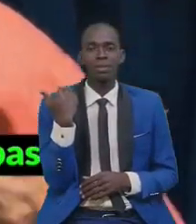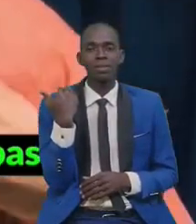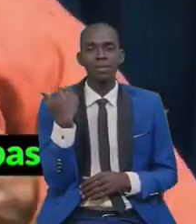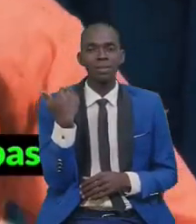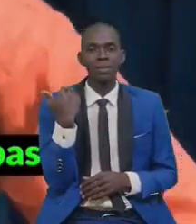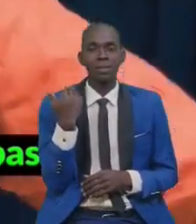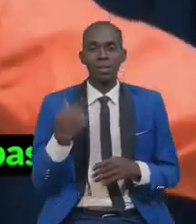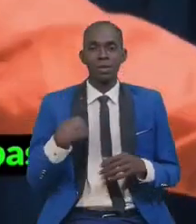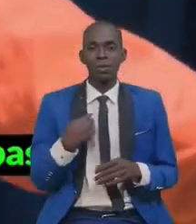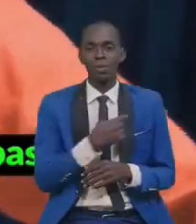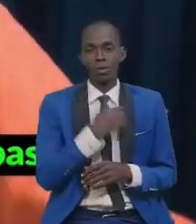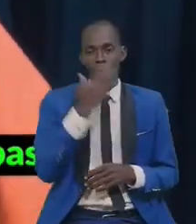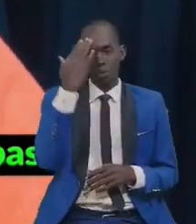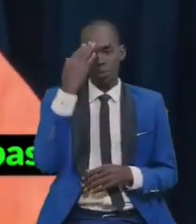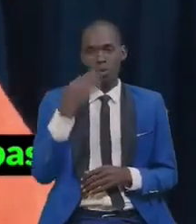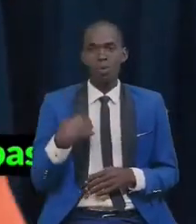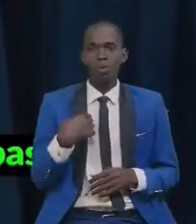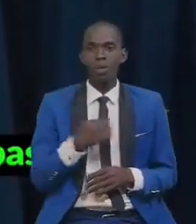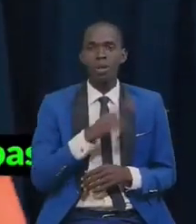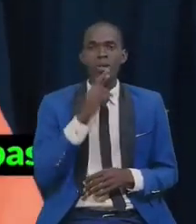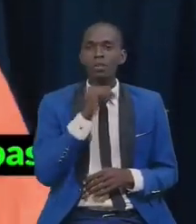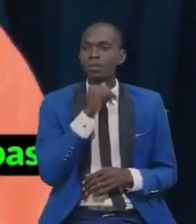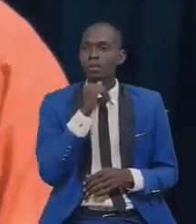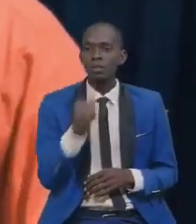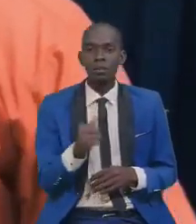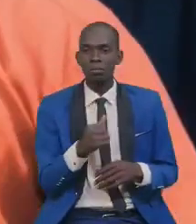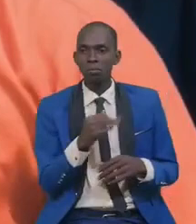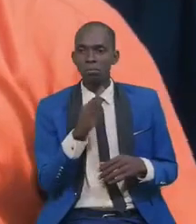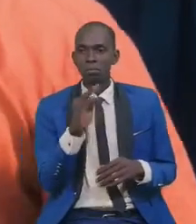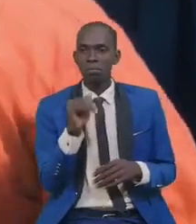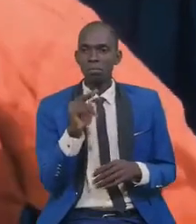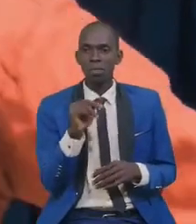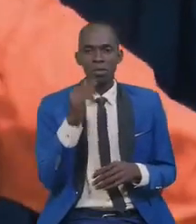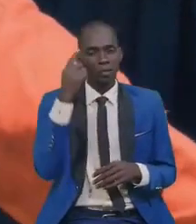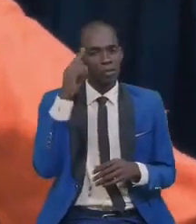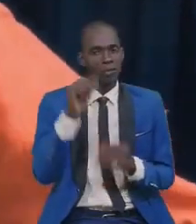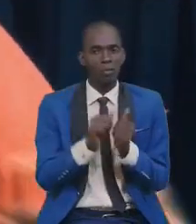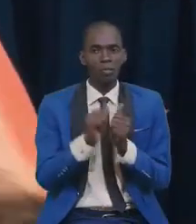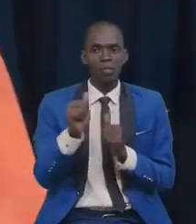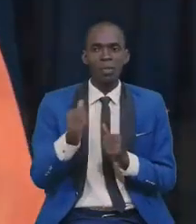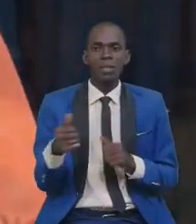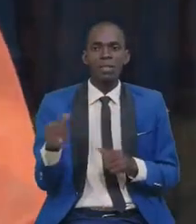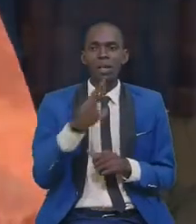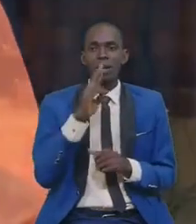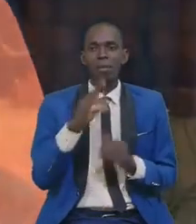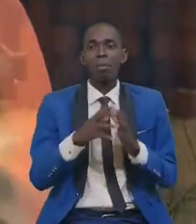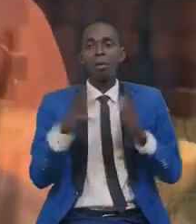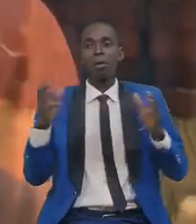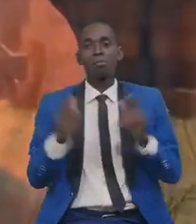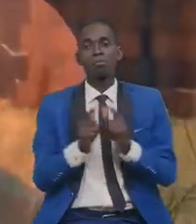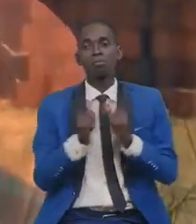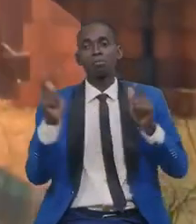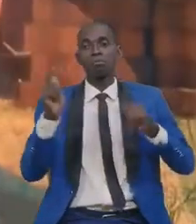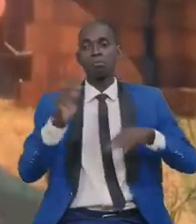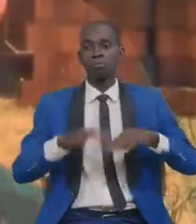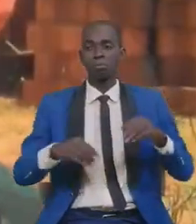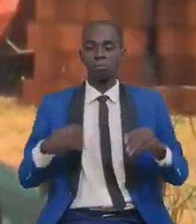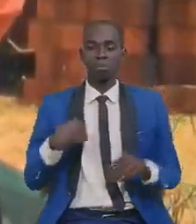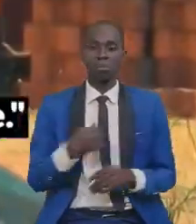We know we are at one by far. Yeah, much bigger than we are.